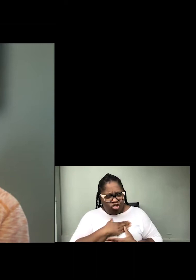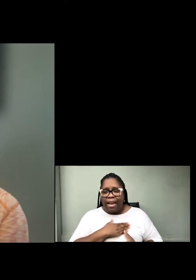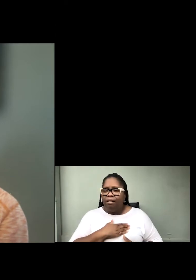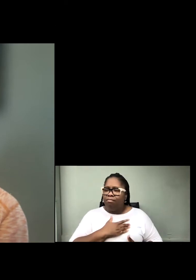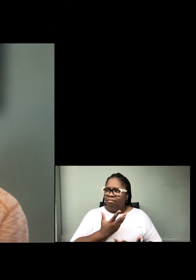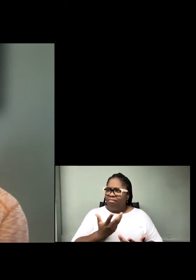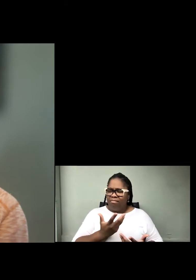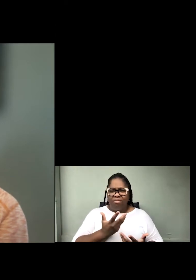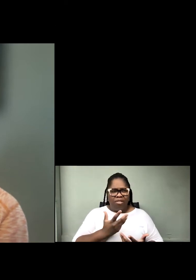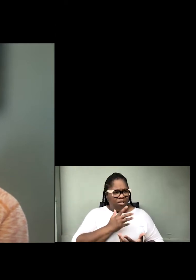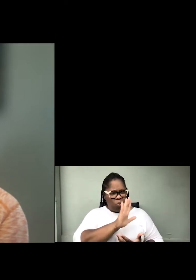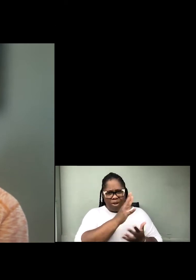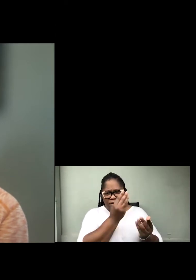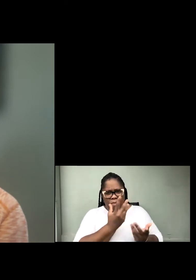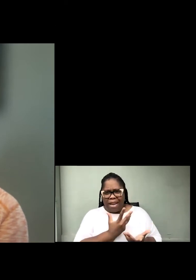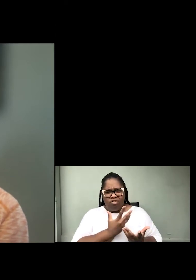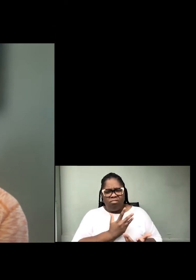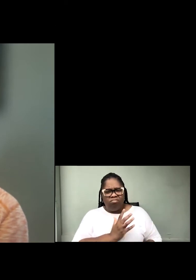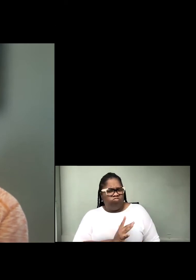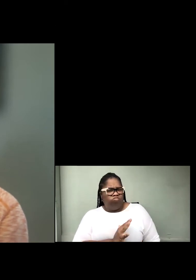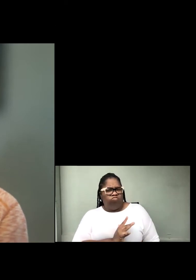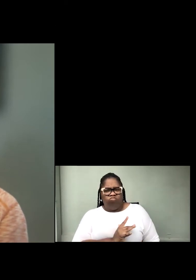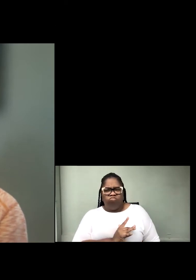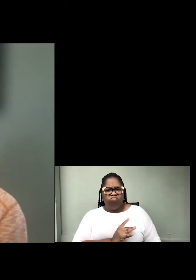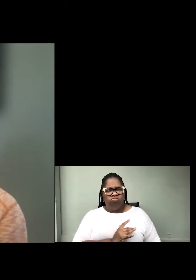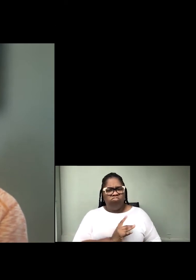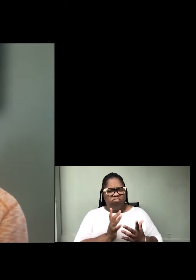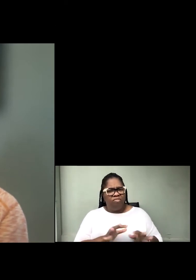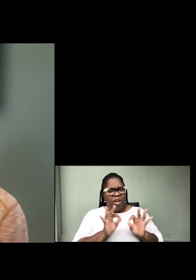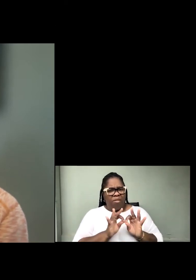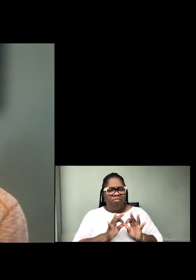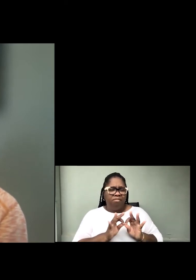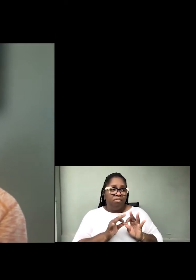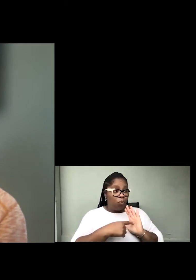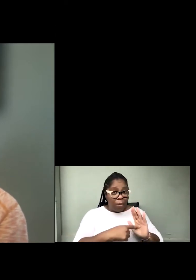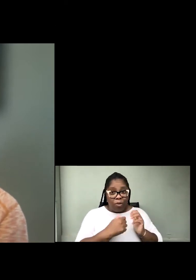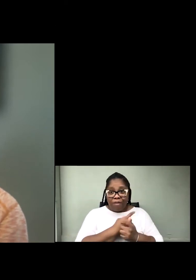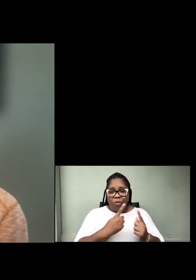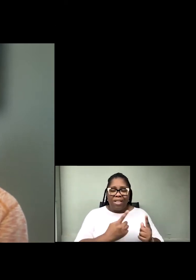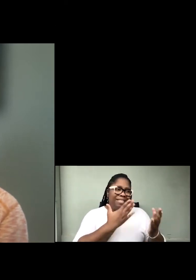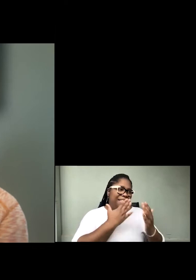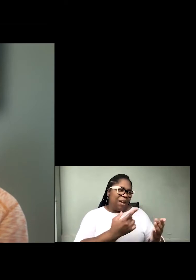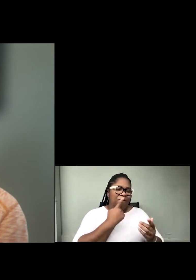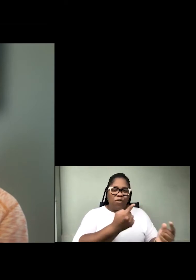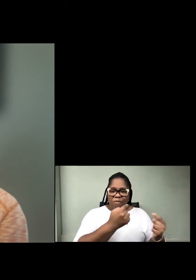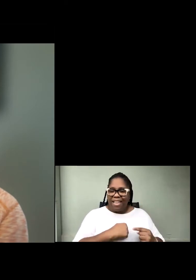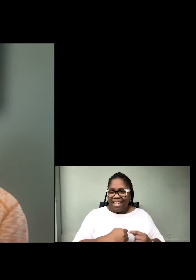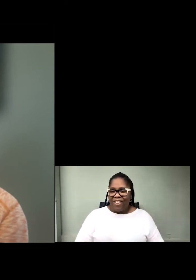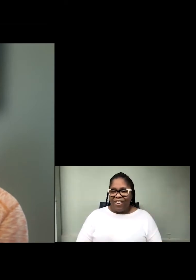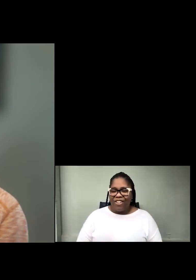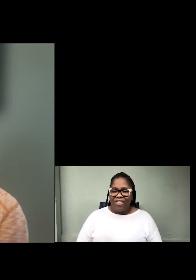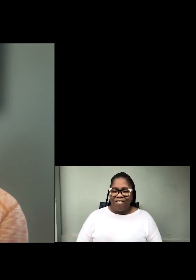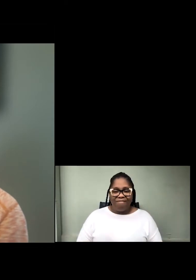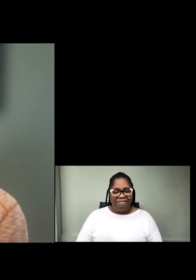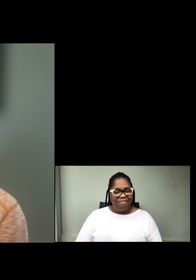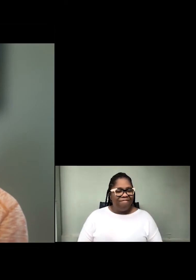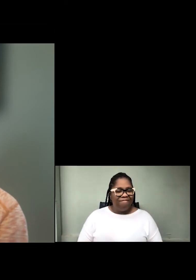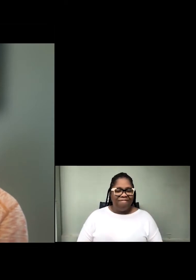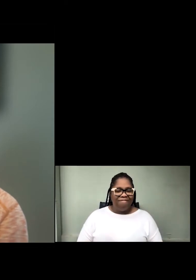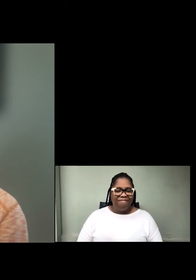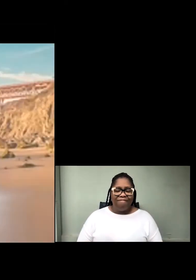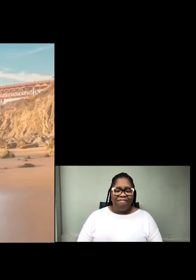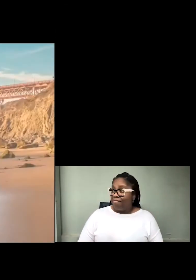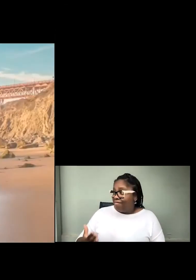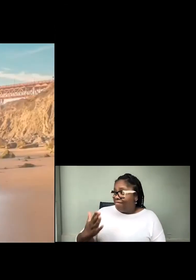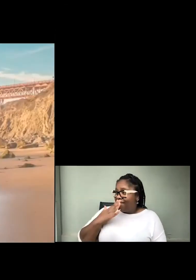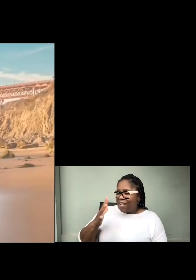future. The information was incredibly valuable. So on behalf of everybody, thank you for being here this morning.